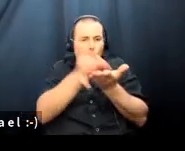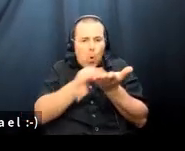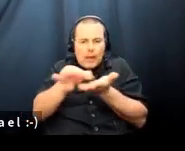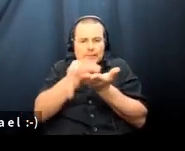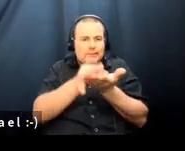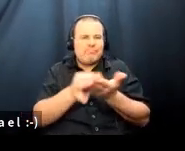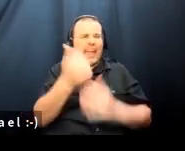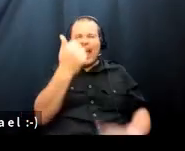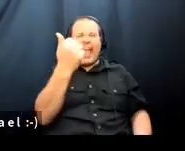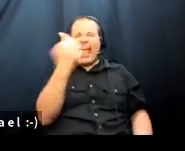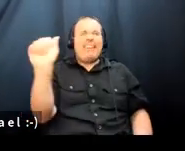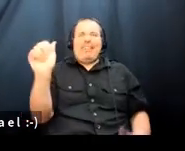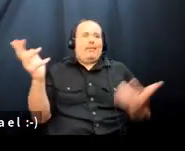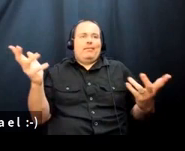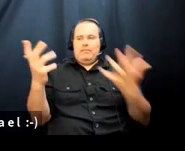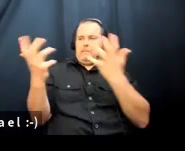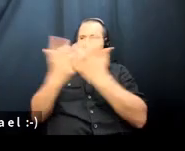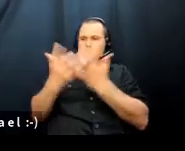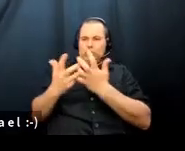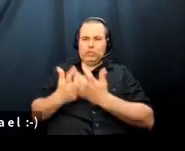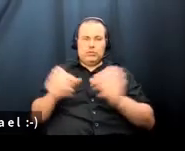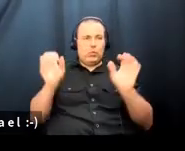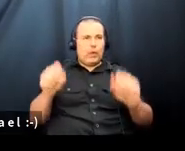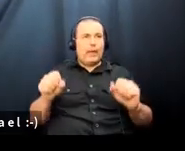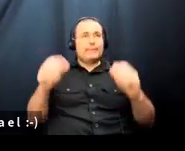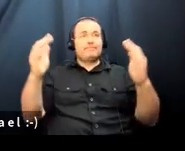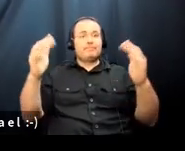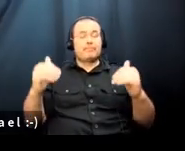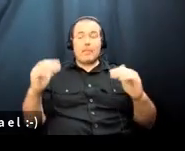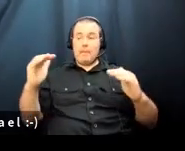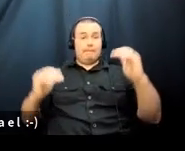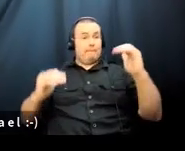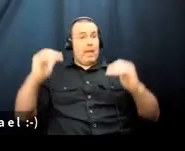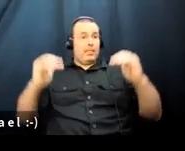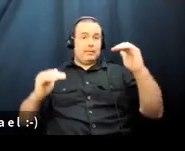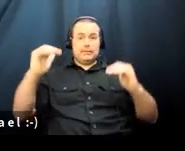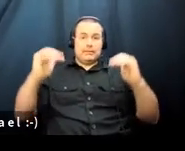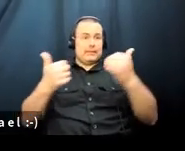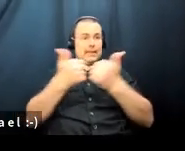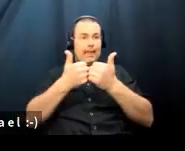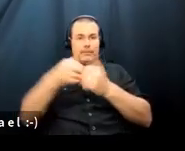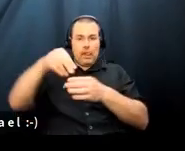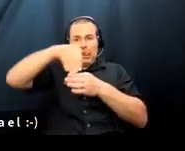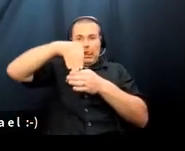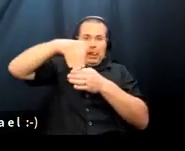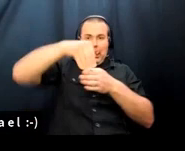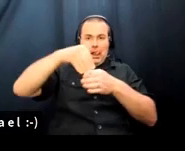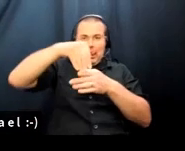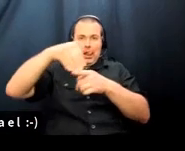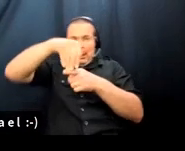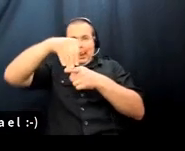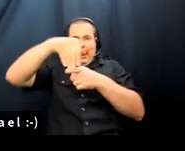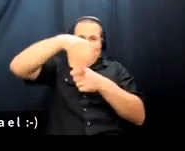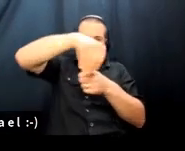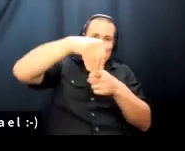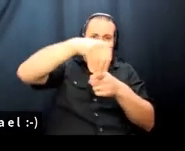match anything. Play balance games. Because kids with hearing loss are more